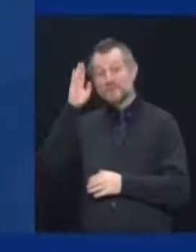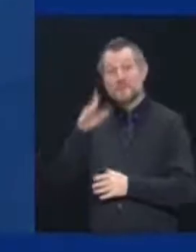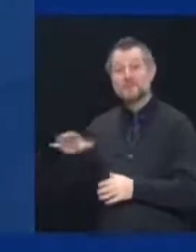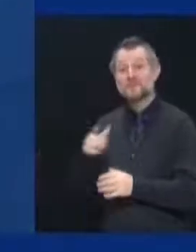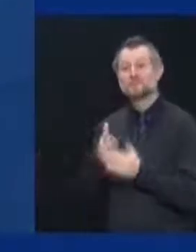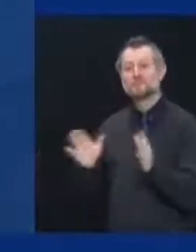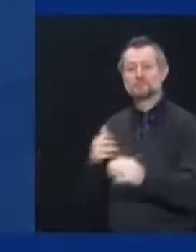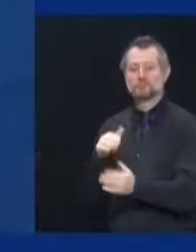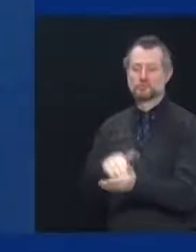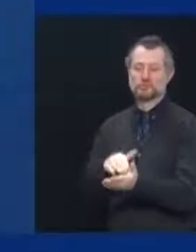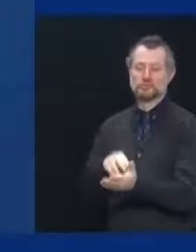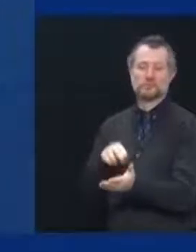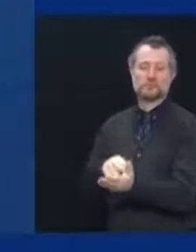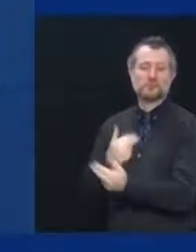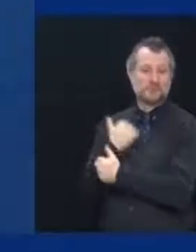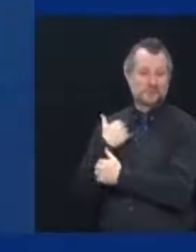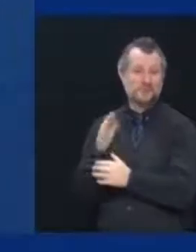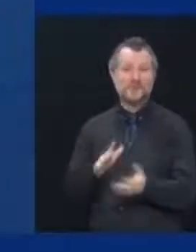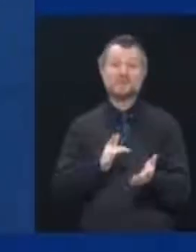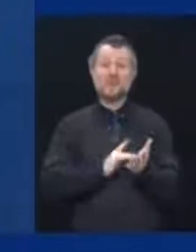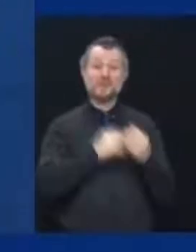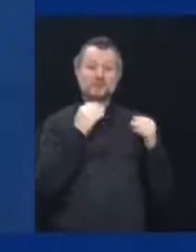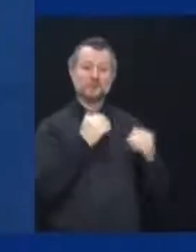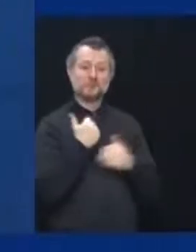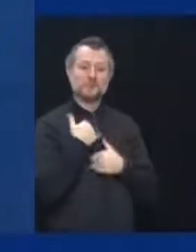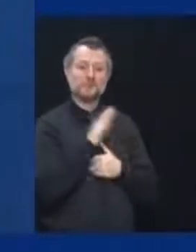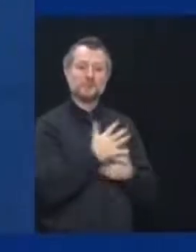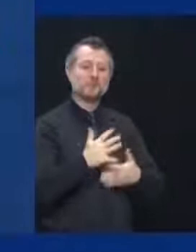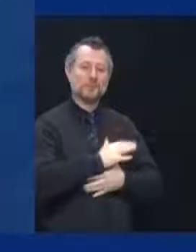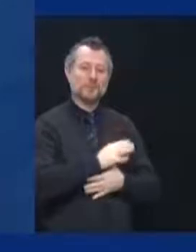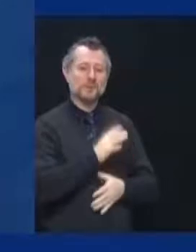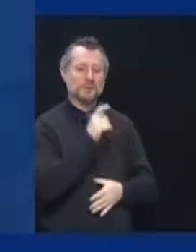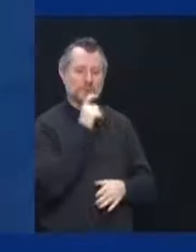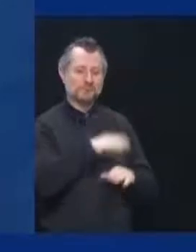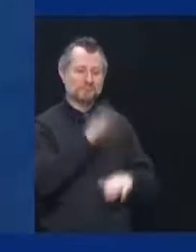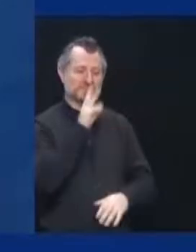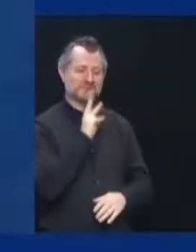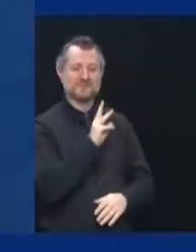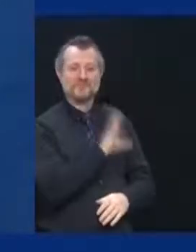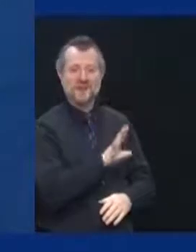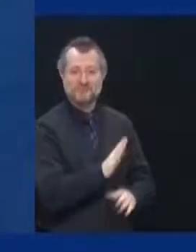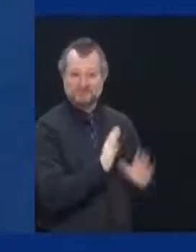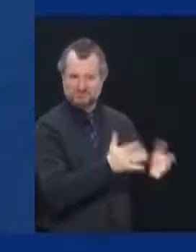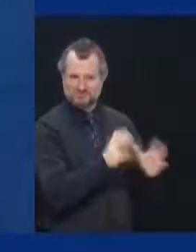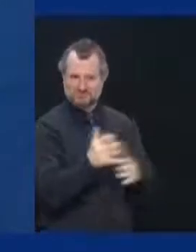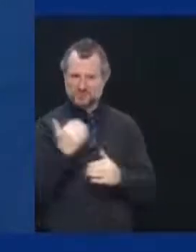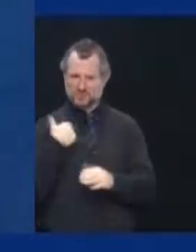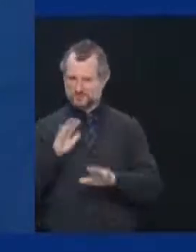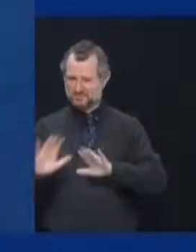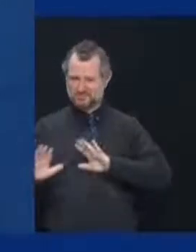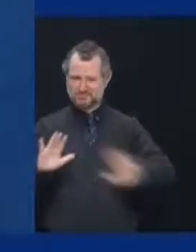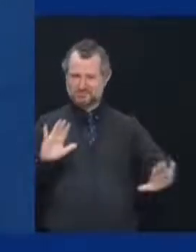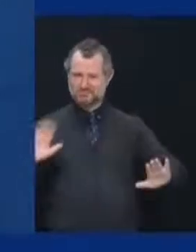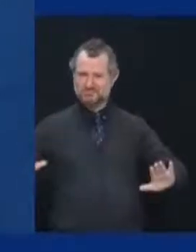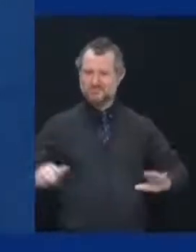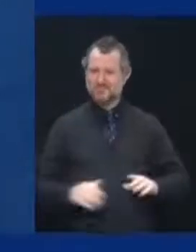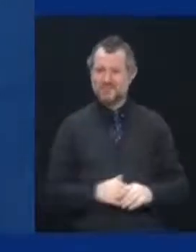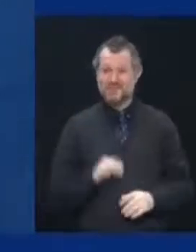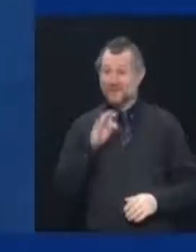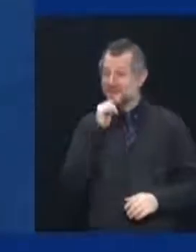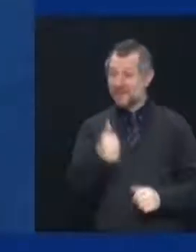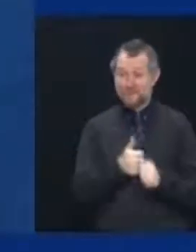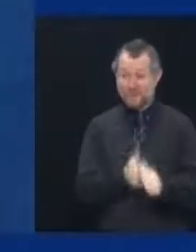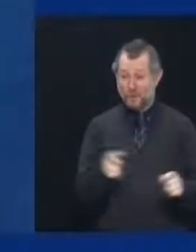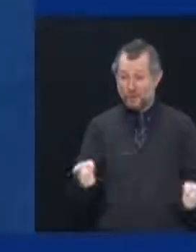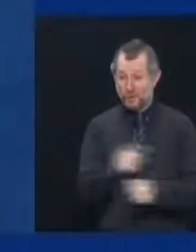doctors. Pharmacies, you're supposed to be prioritizing 65 plus in the private doctor networks. If you don't follow